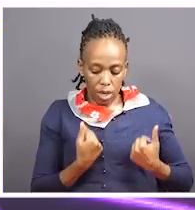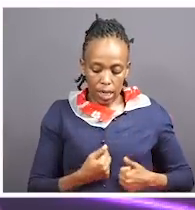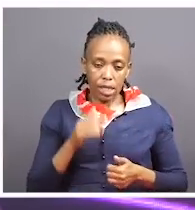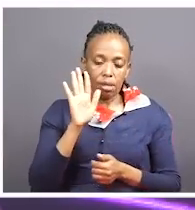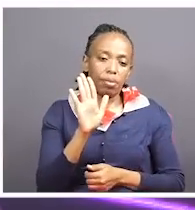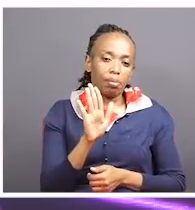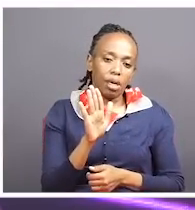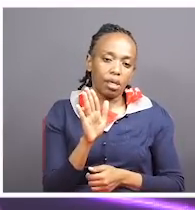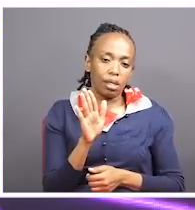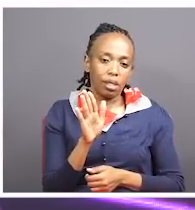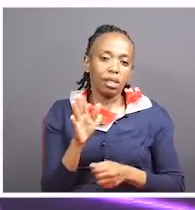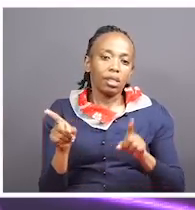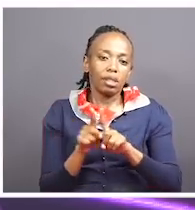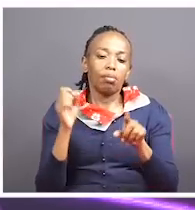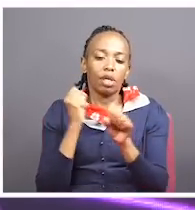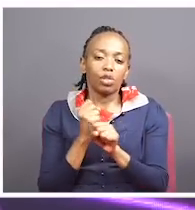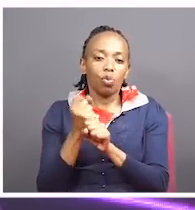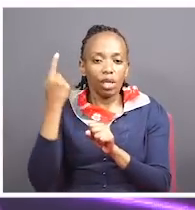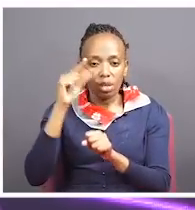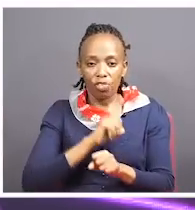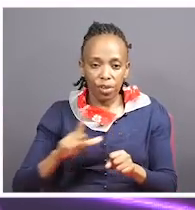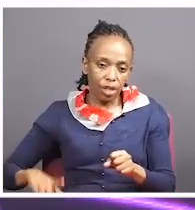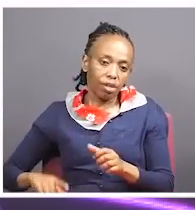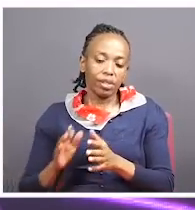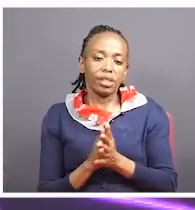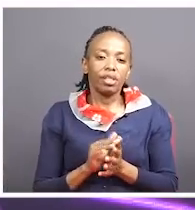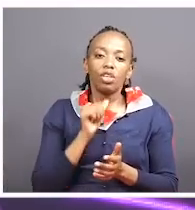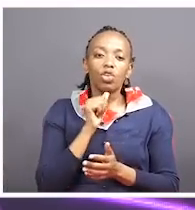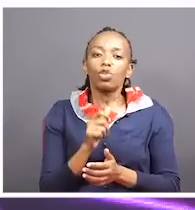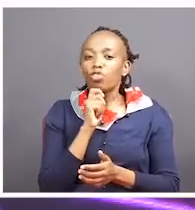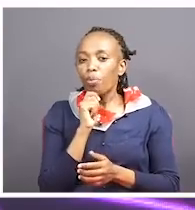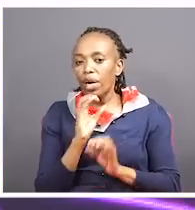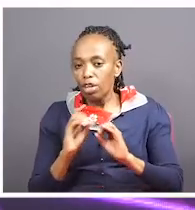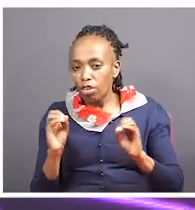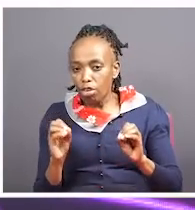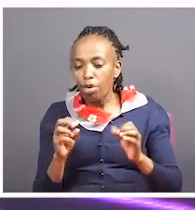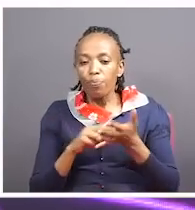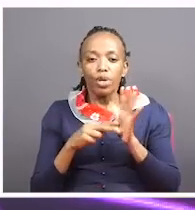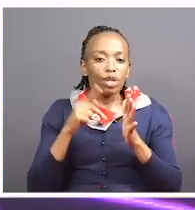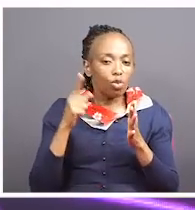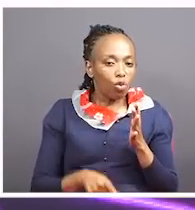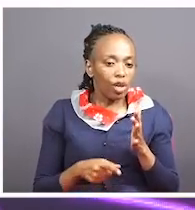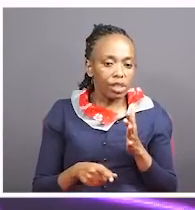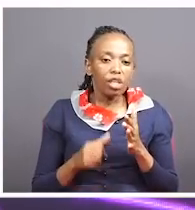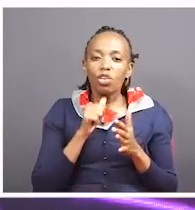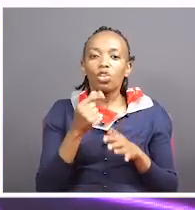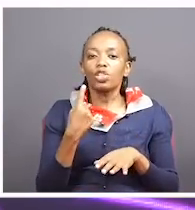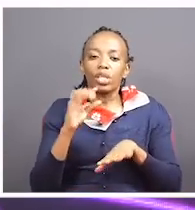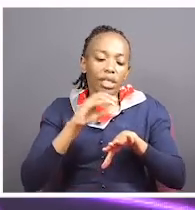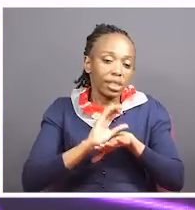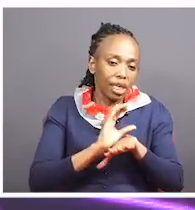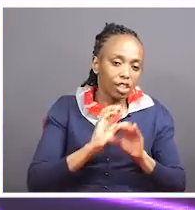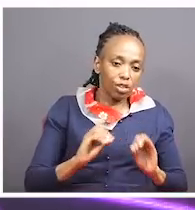your heart, as working for the Lord, not for men. That means it is not just in